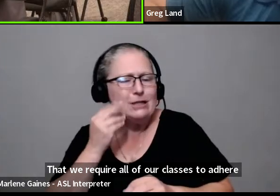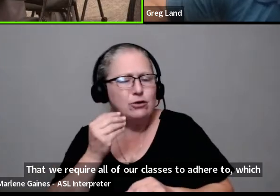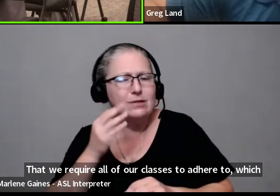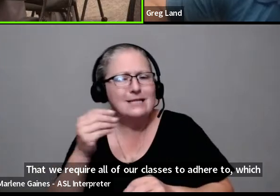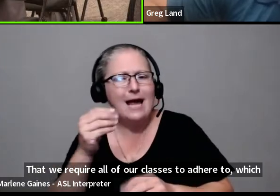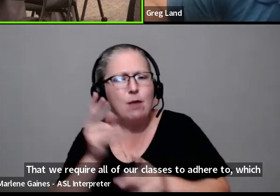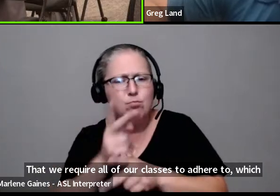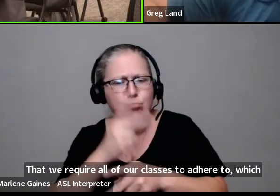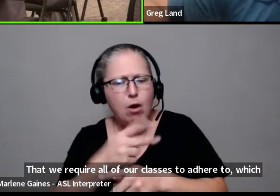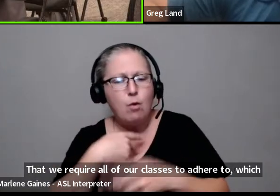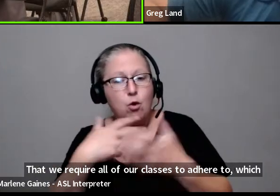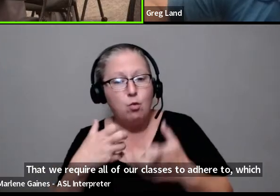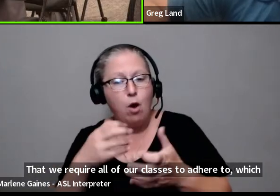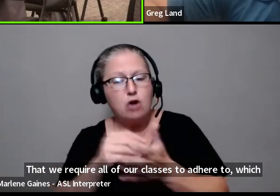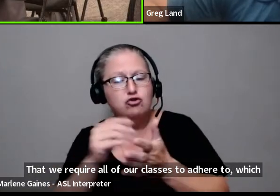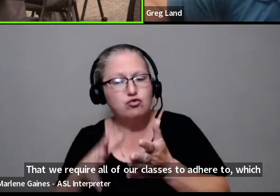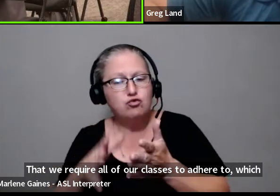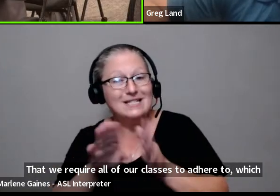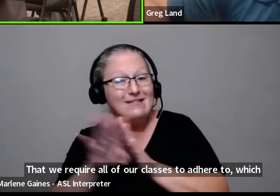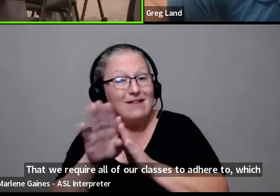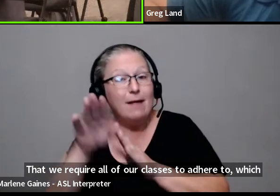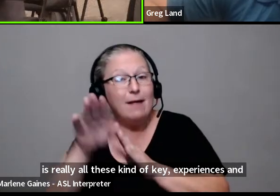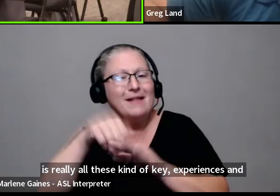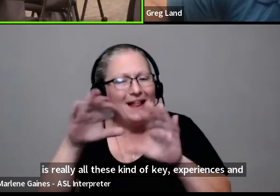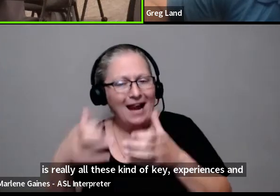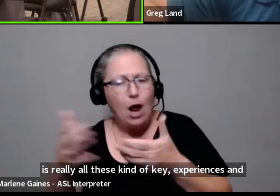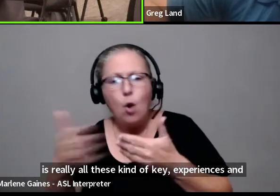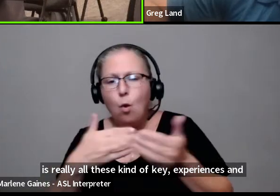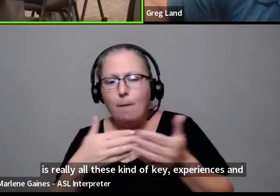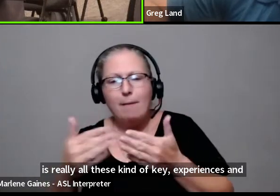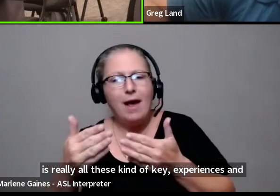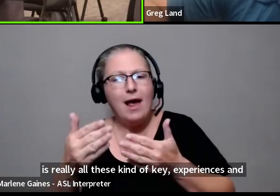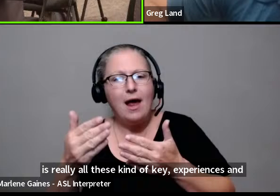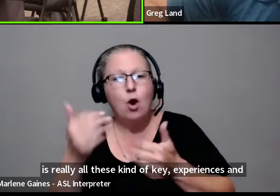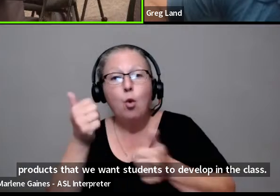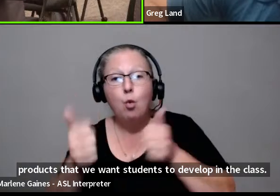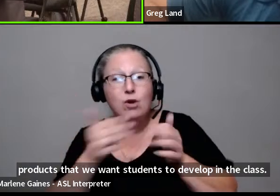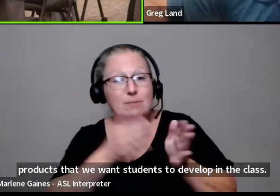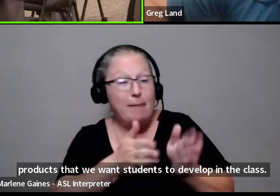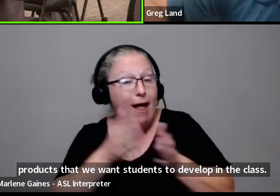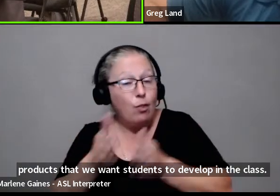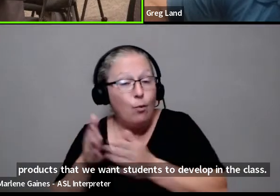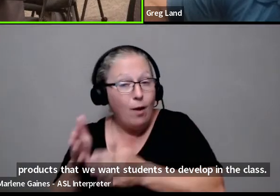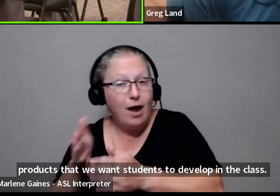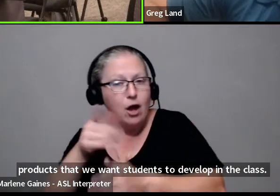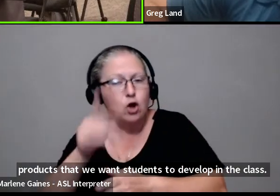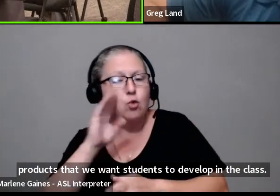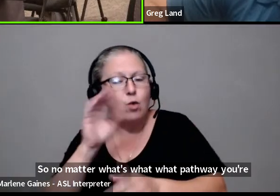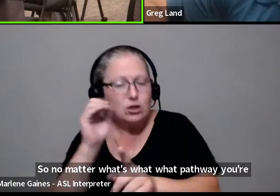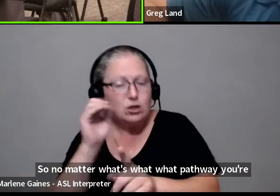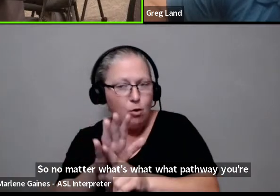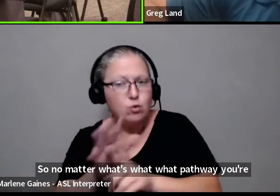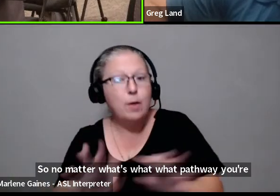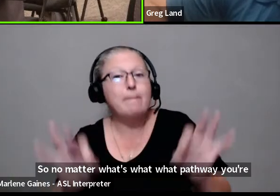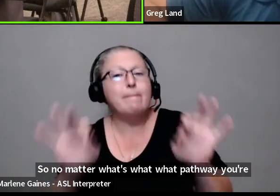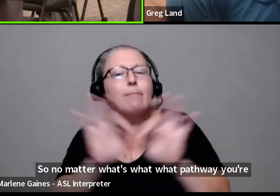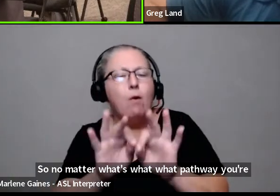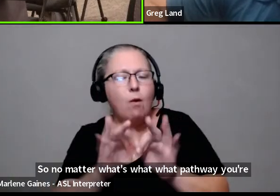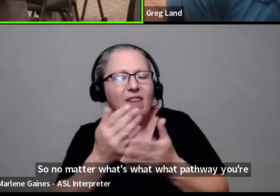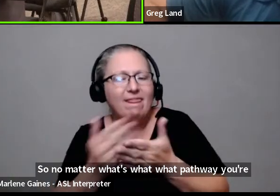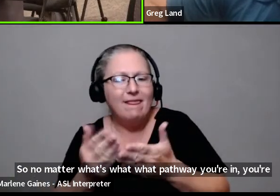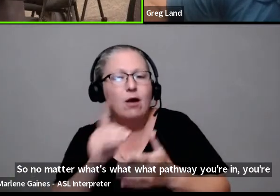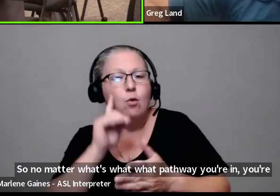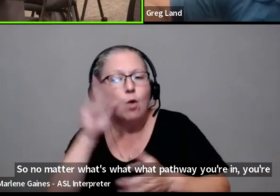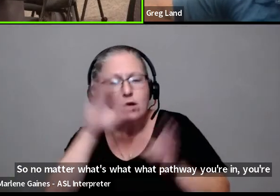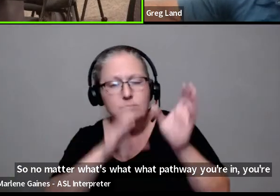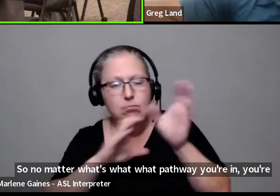and products that we want students to develop in the class. So no matter what pathway you're in, you're getting exposure to really the important things, which is beginning to